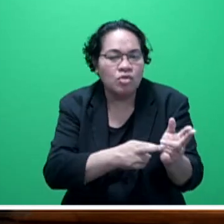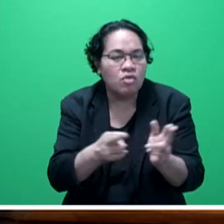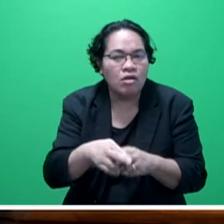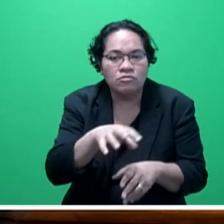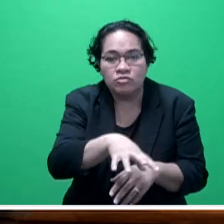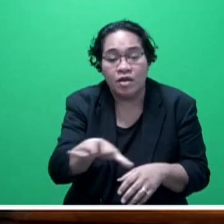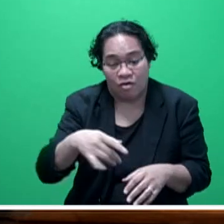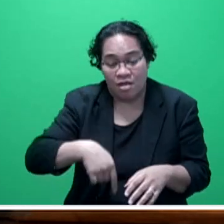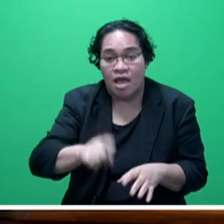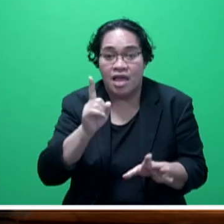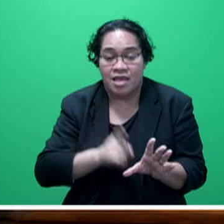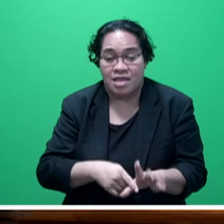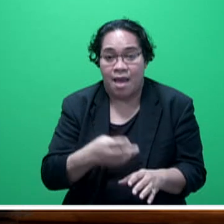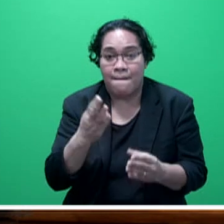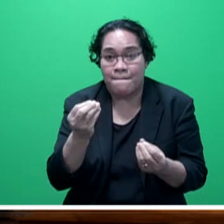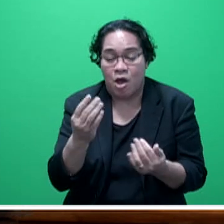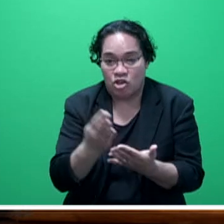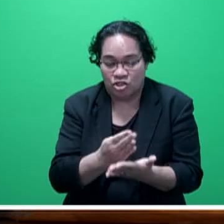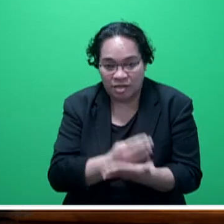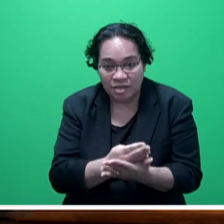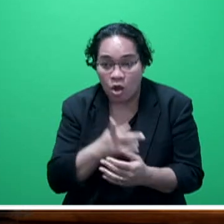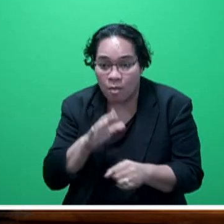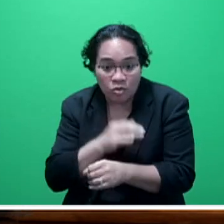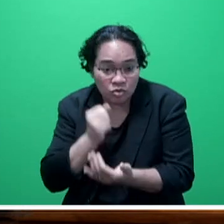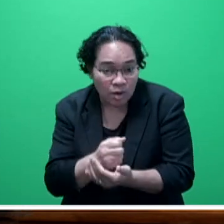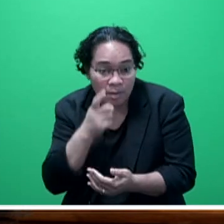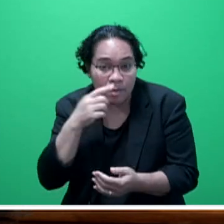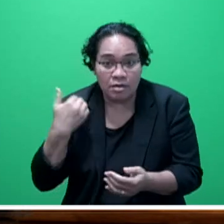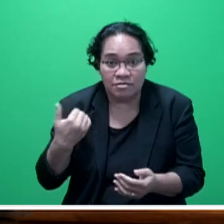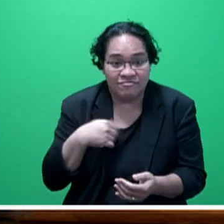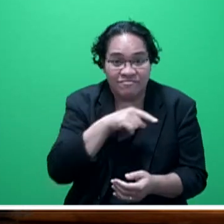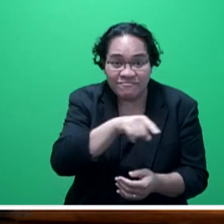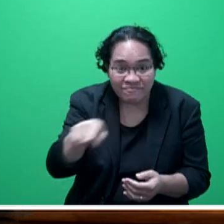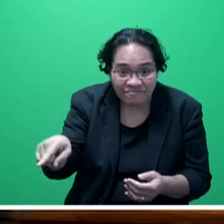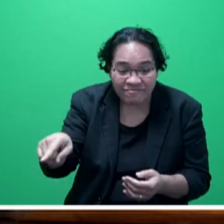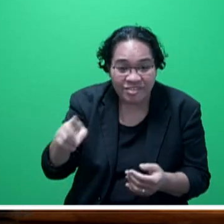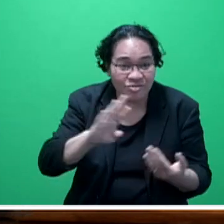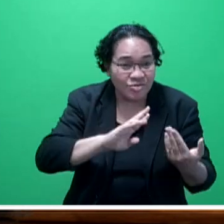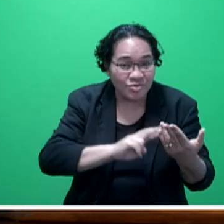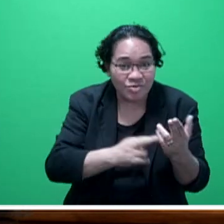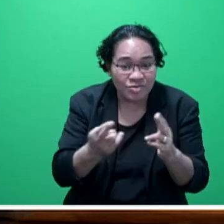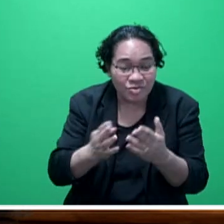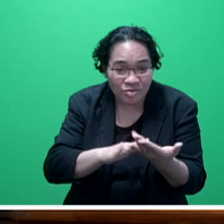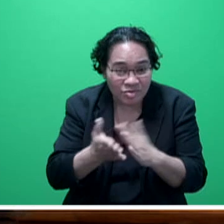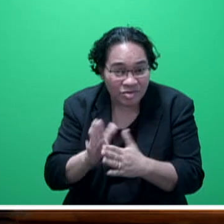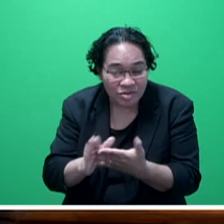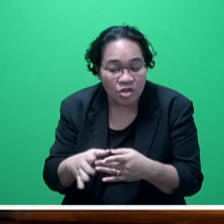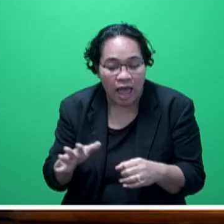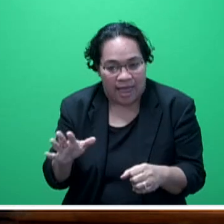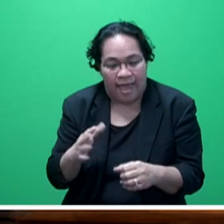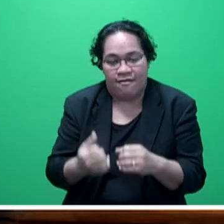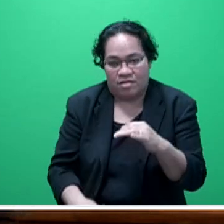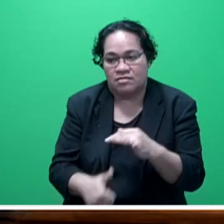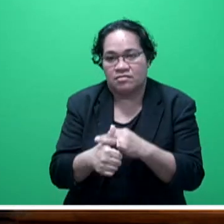budget. This will ensure Fijians living in rural areas have the same level of access to essential services